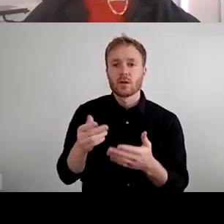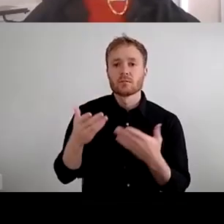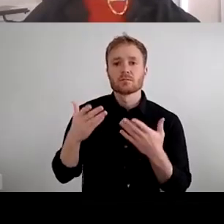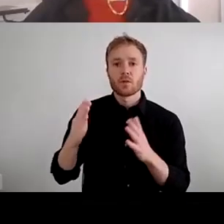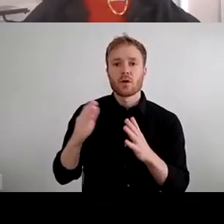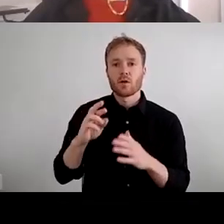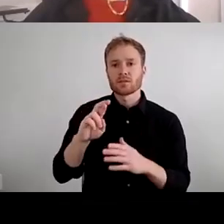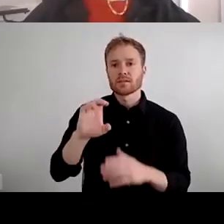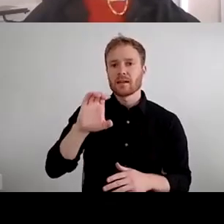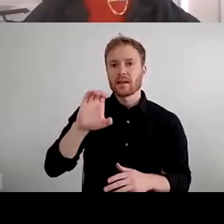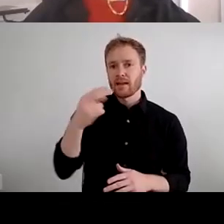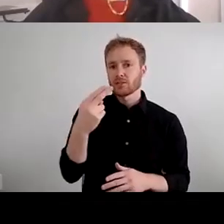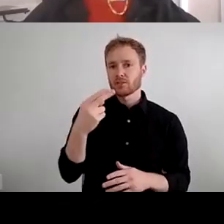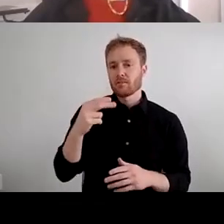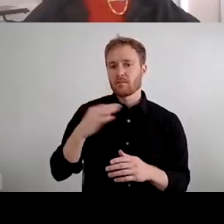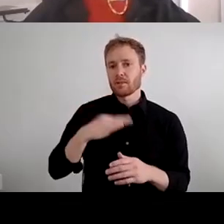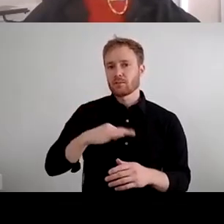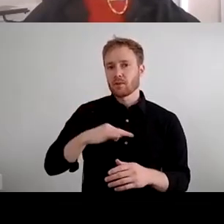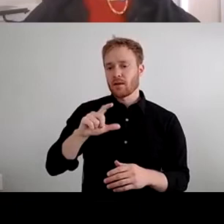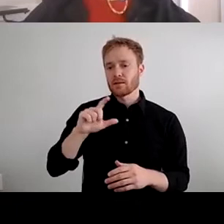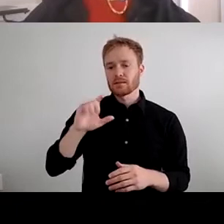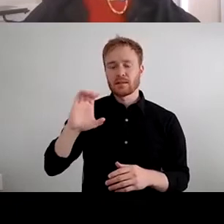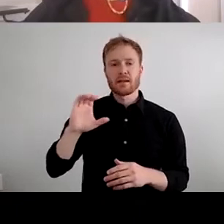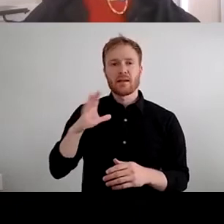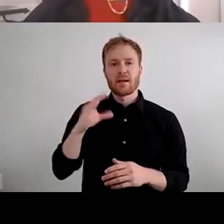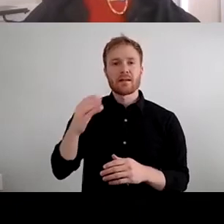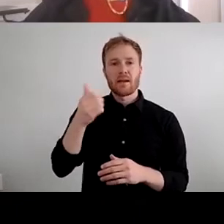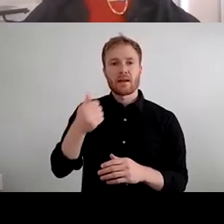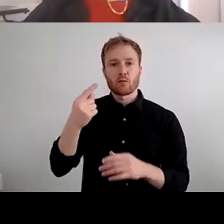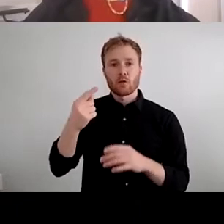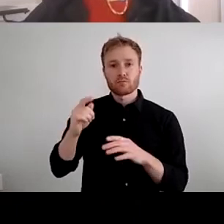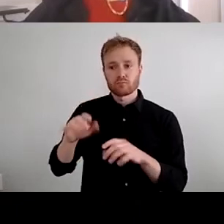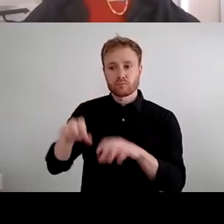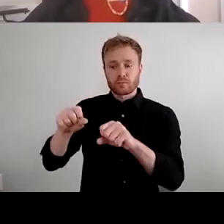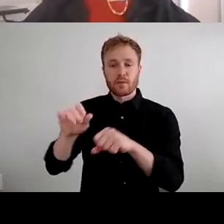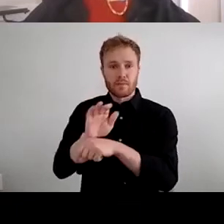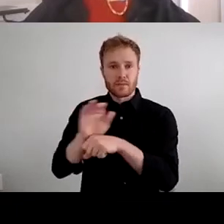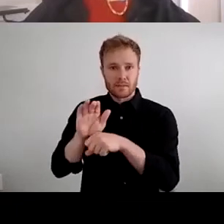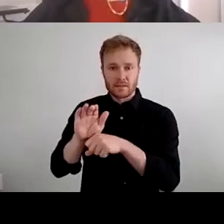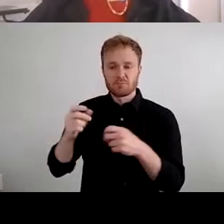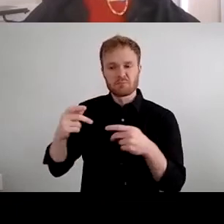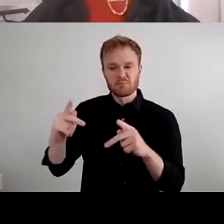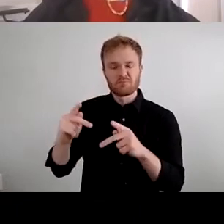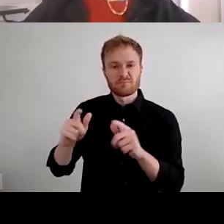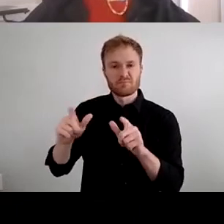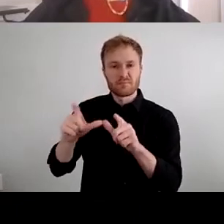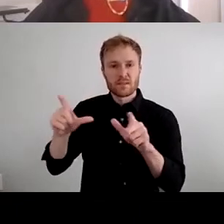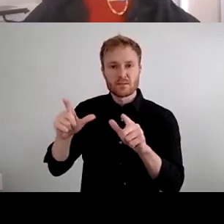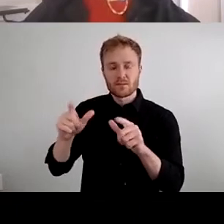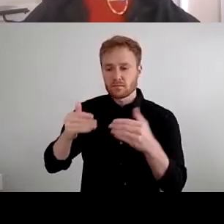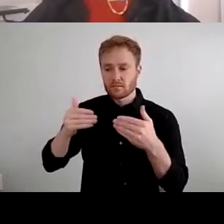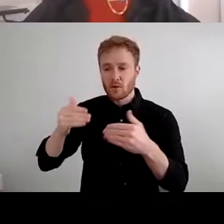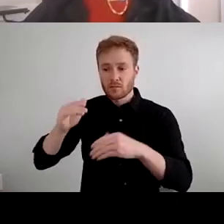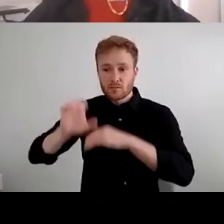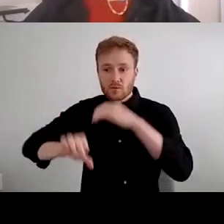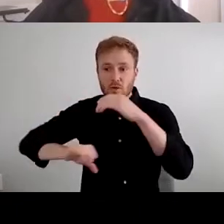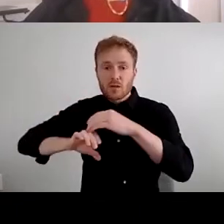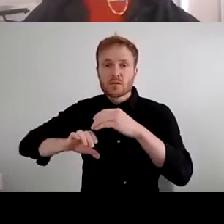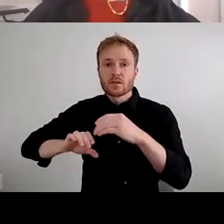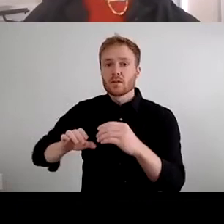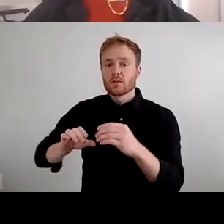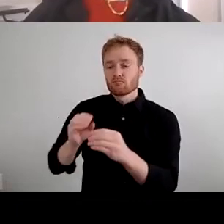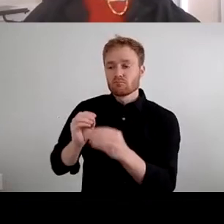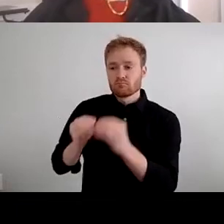Pittsburgh LLC, their successors and assigns the privilege and license to construct, maintain, and use at their own cost